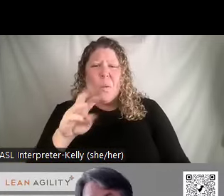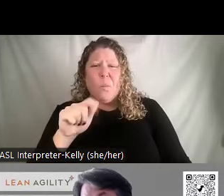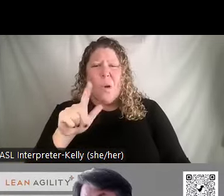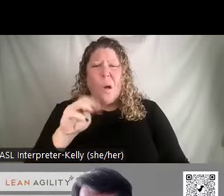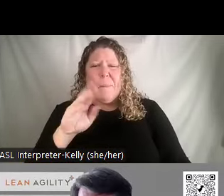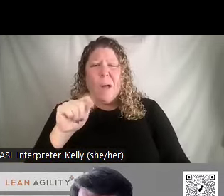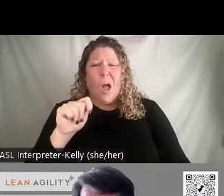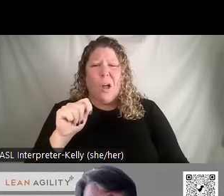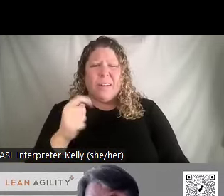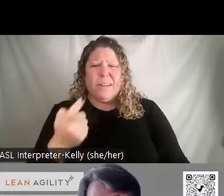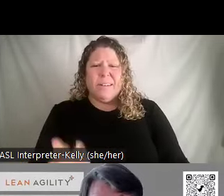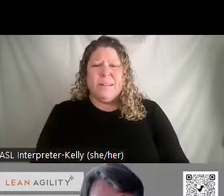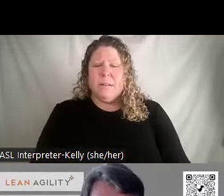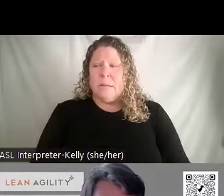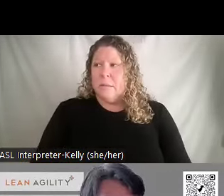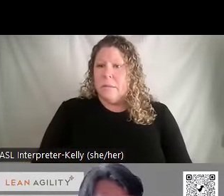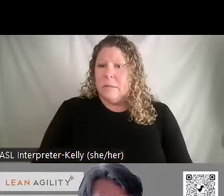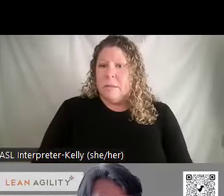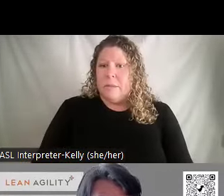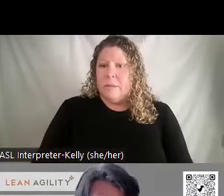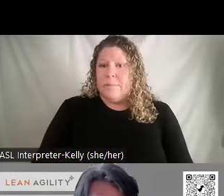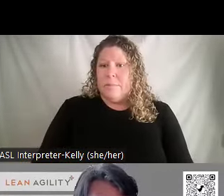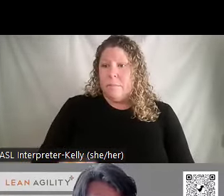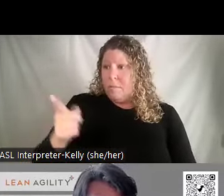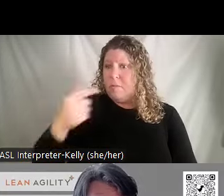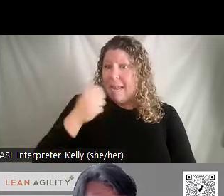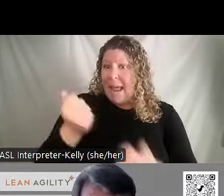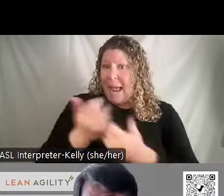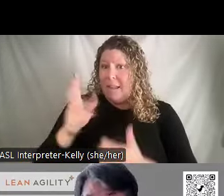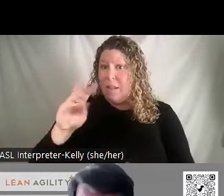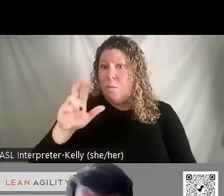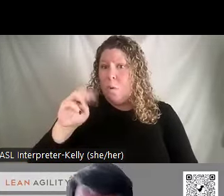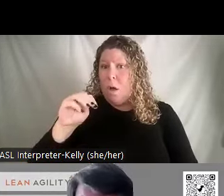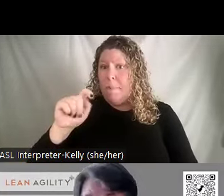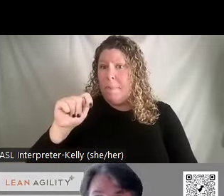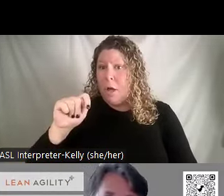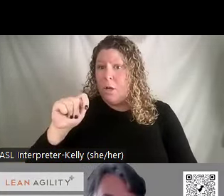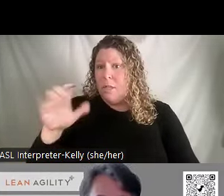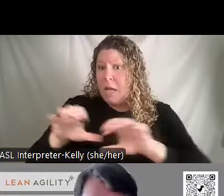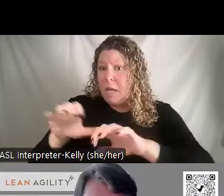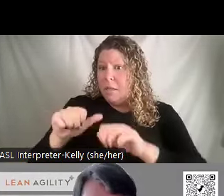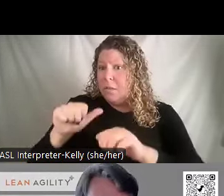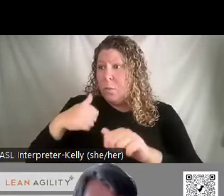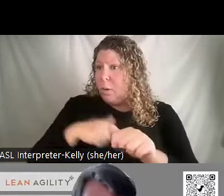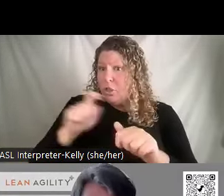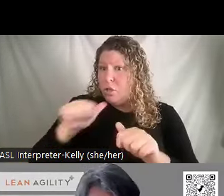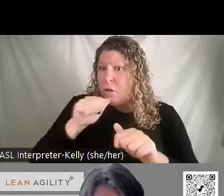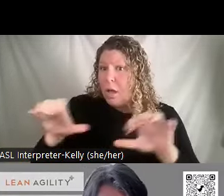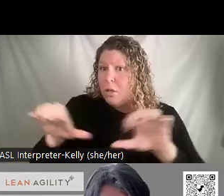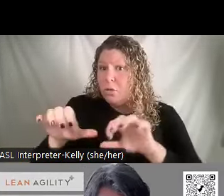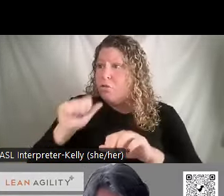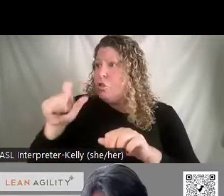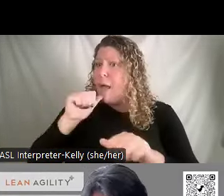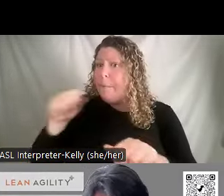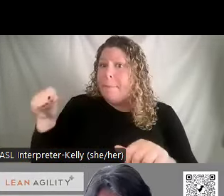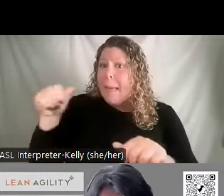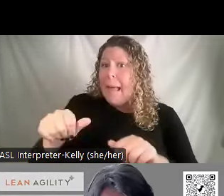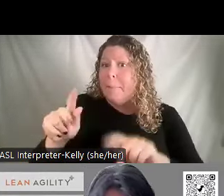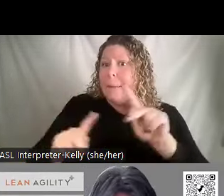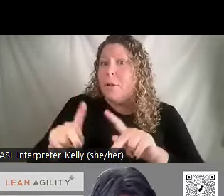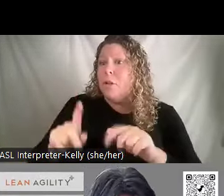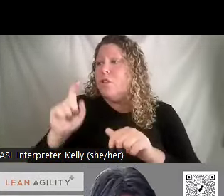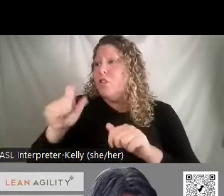if you said, well, what if, you're saying that anything Walmart does we shouldn't do, like pay our people, or, that's, you can just